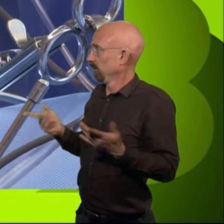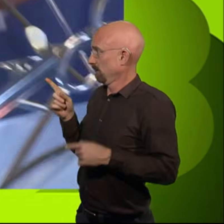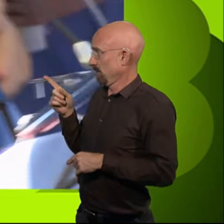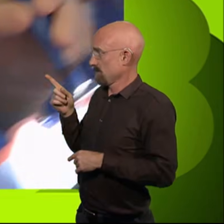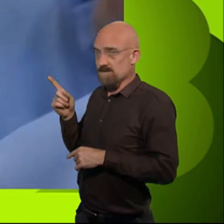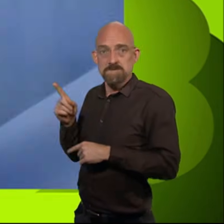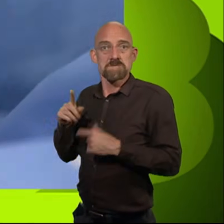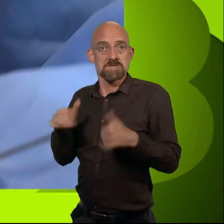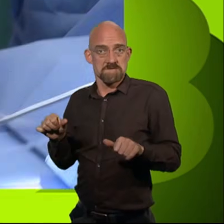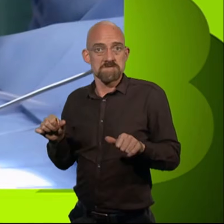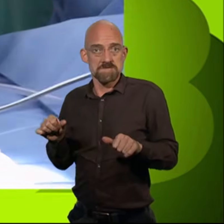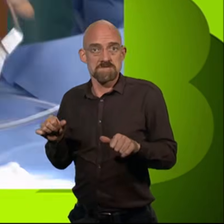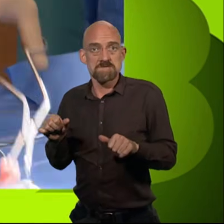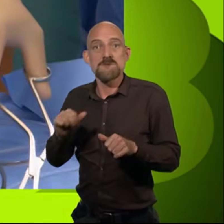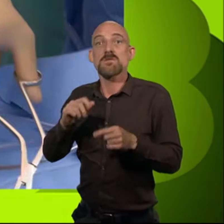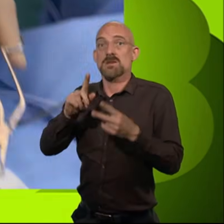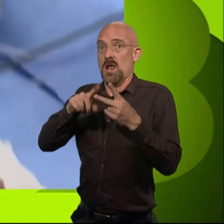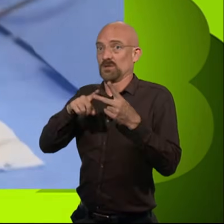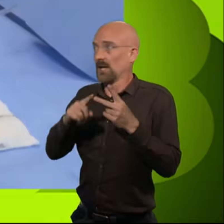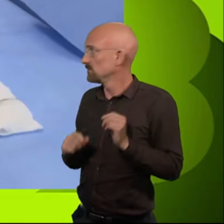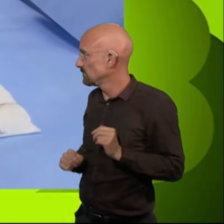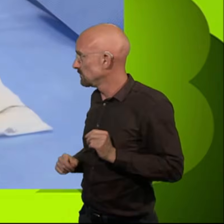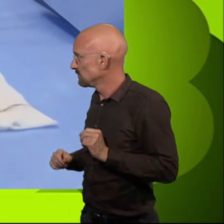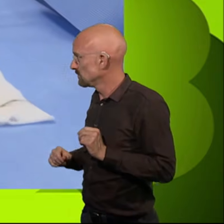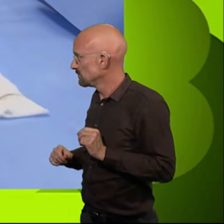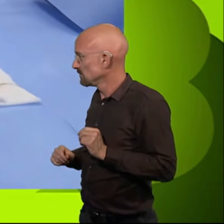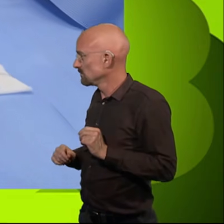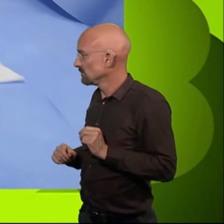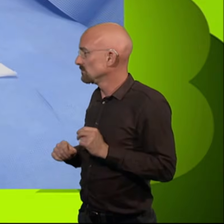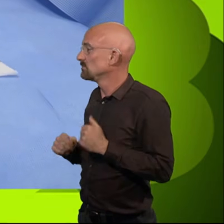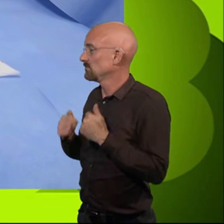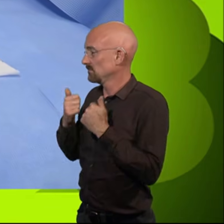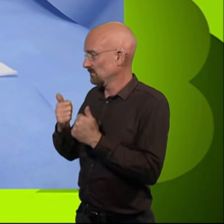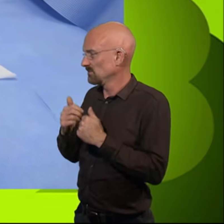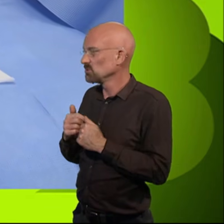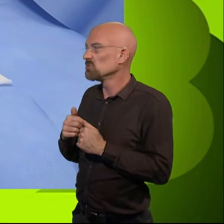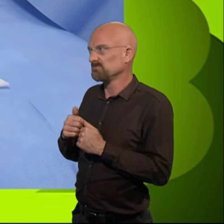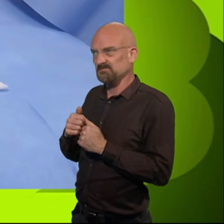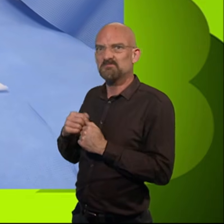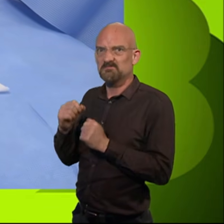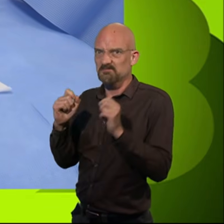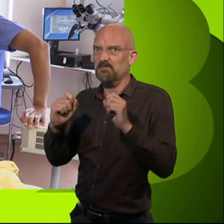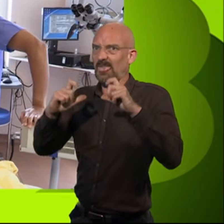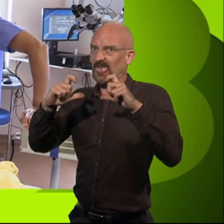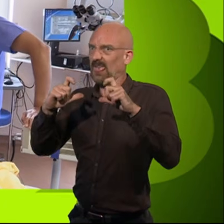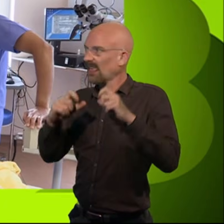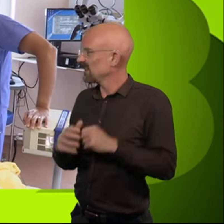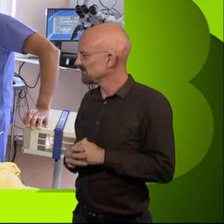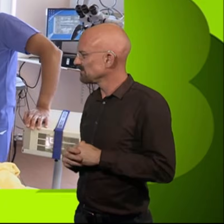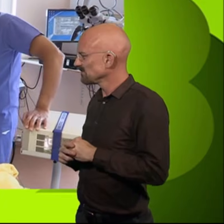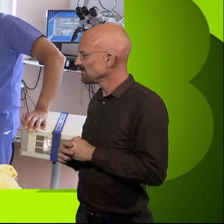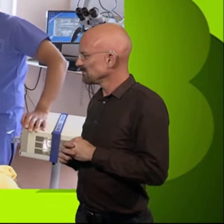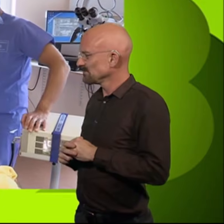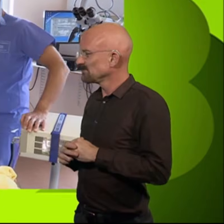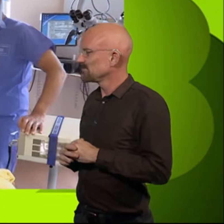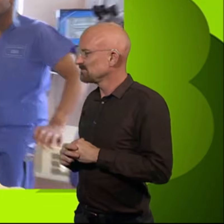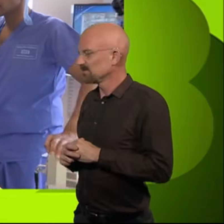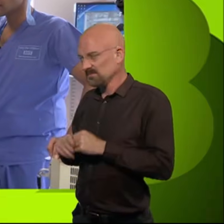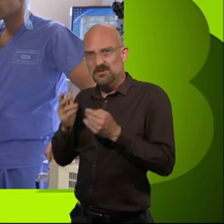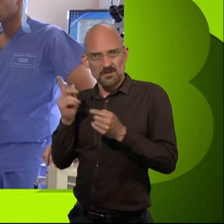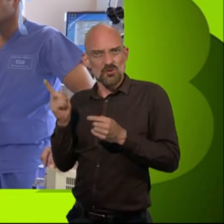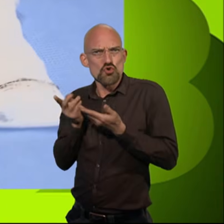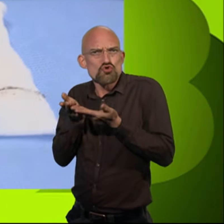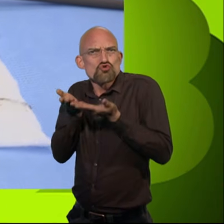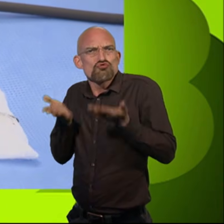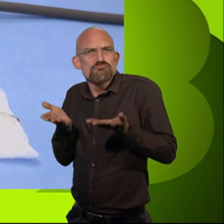1. And hot on its heels is number 2. And as predicted, they look rather large. How did those tonsils from Bailey